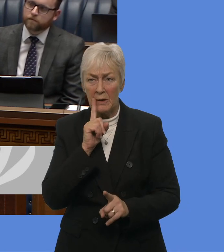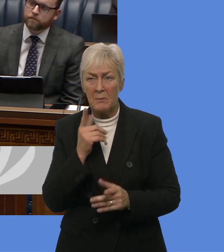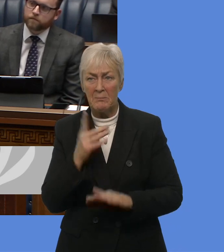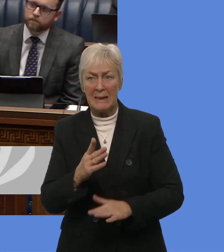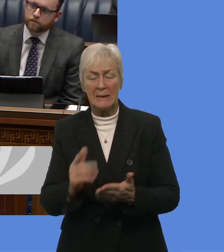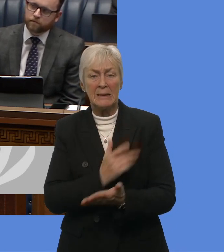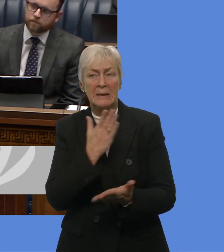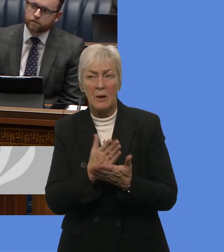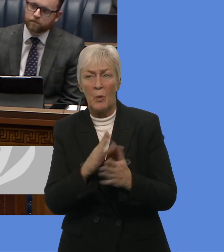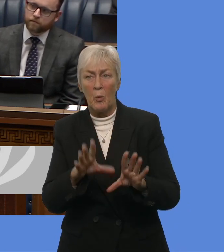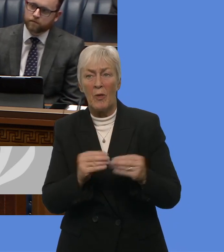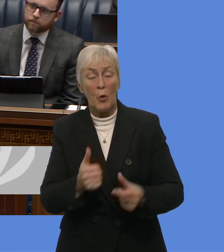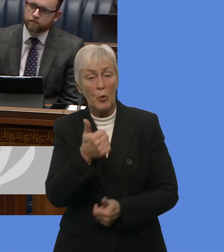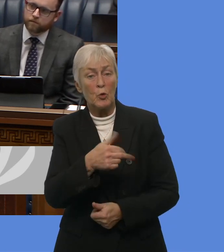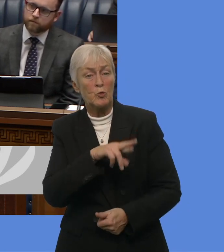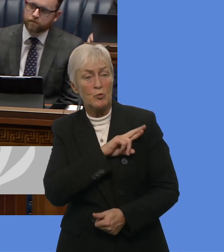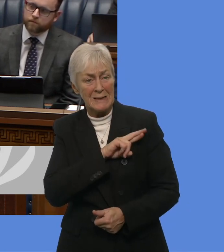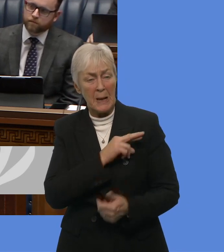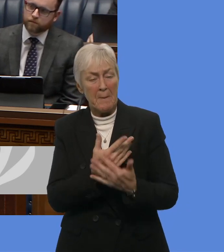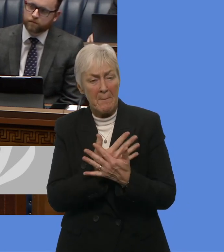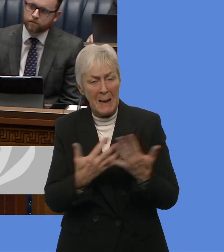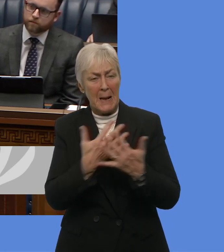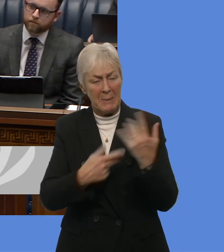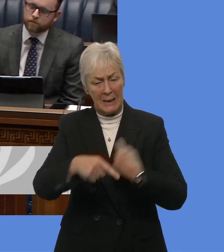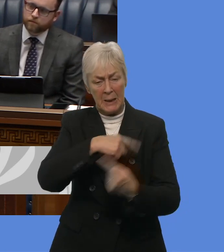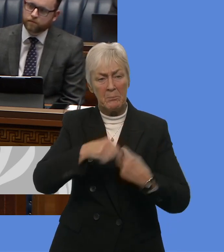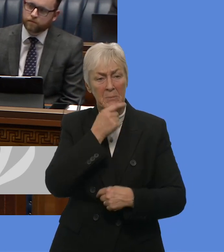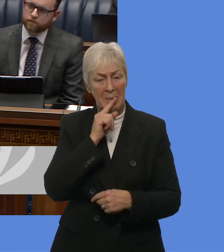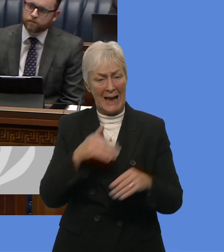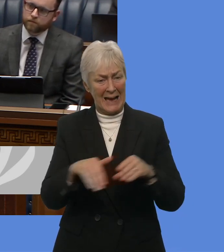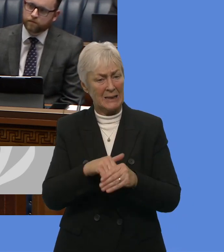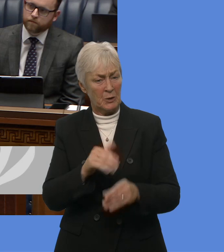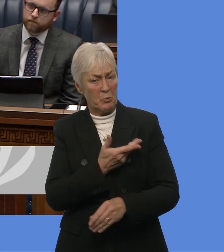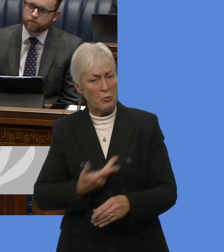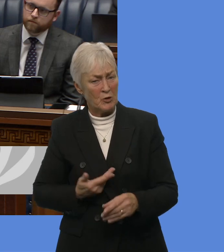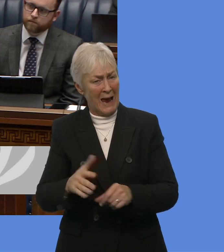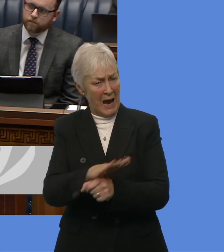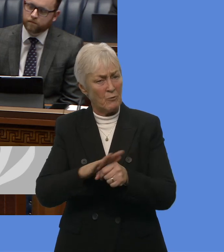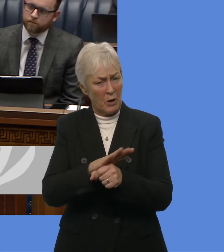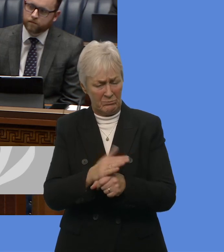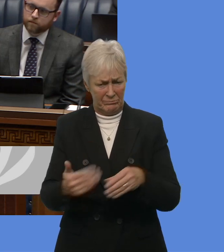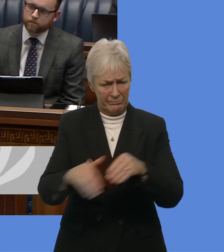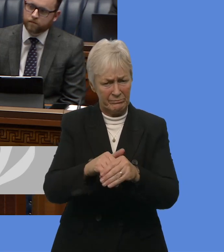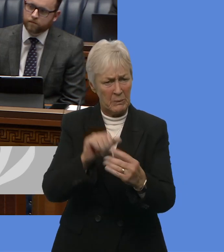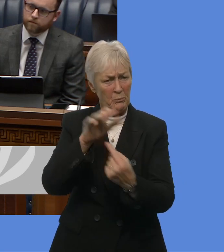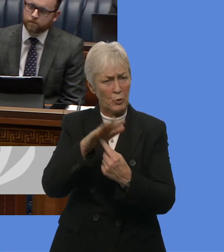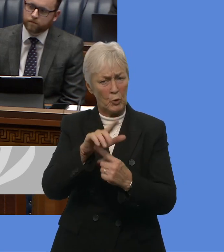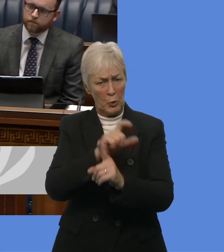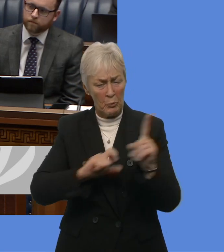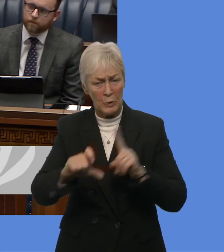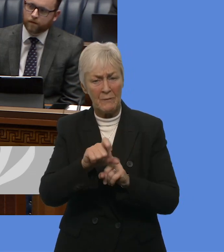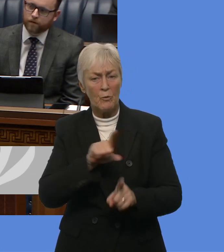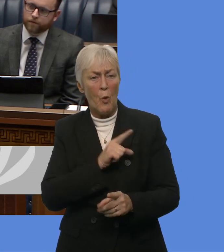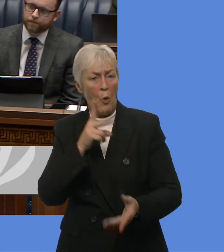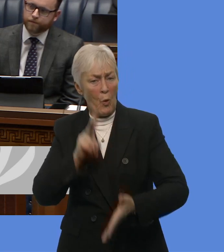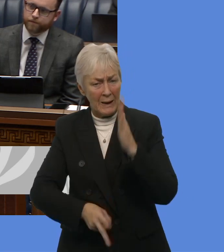vilified without good reason. That there are many, many people within the loyalist community that play an incredibly important role within communities, within